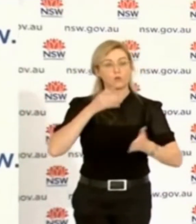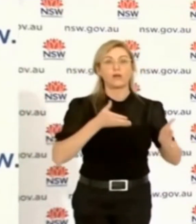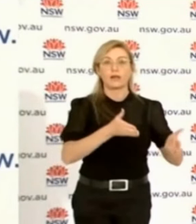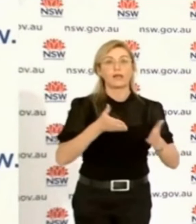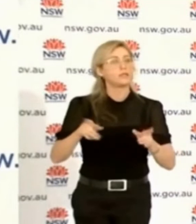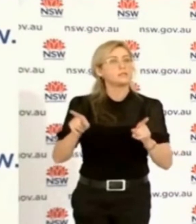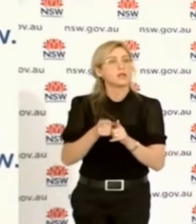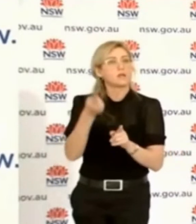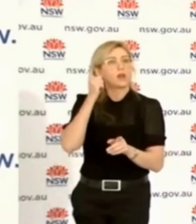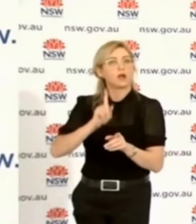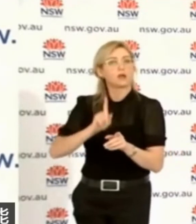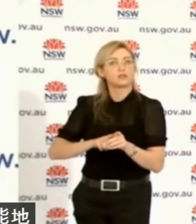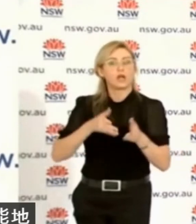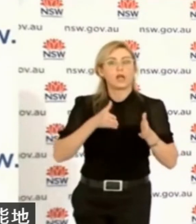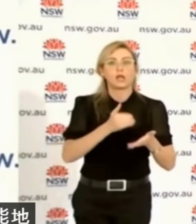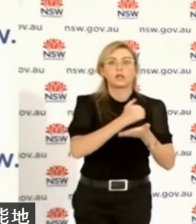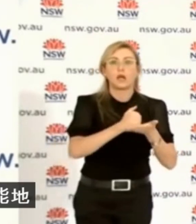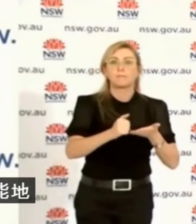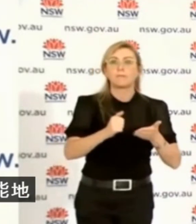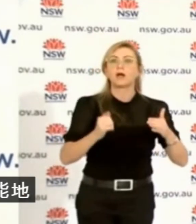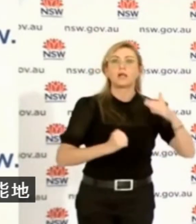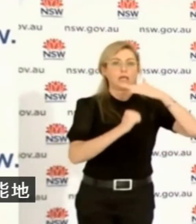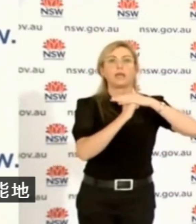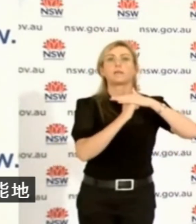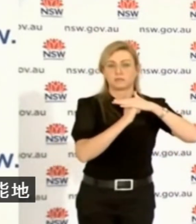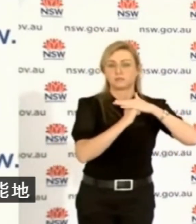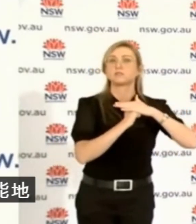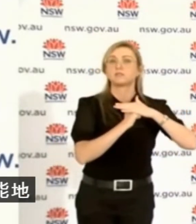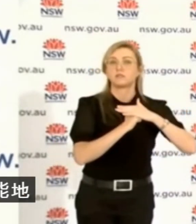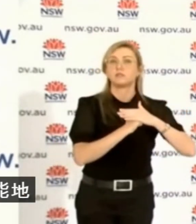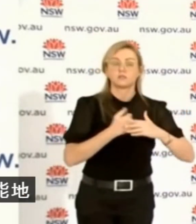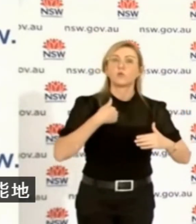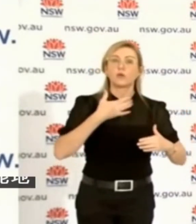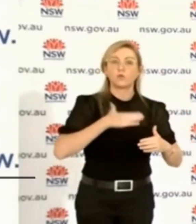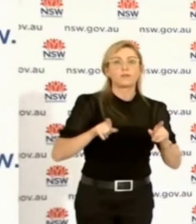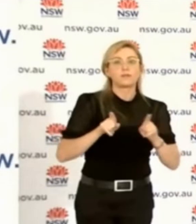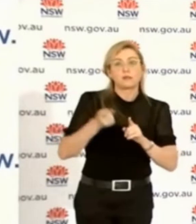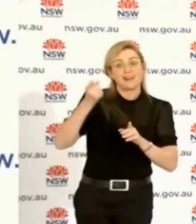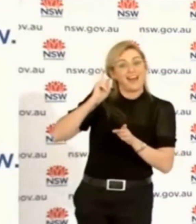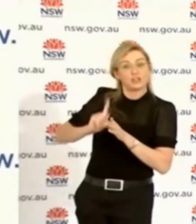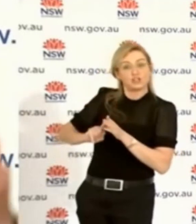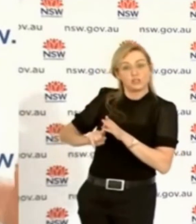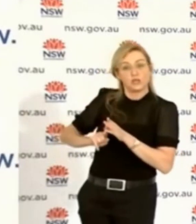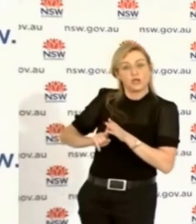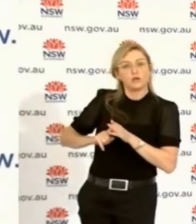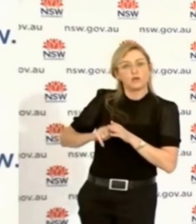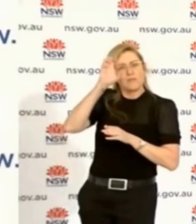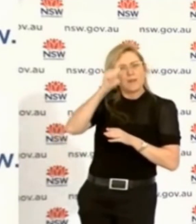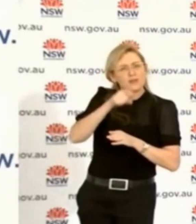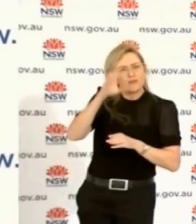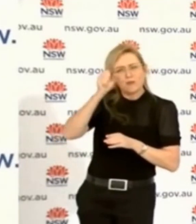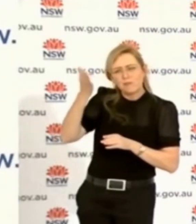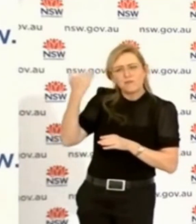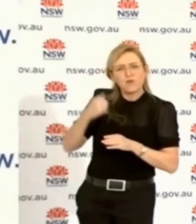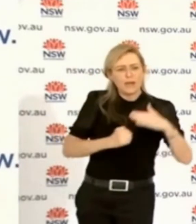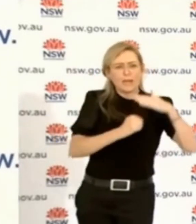year. We wanted to achieve as much consistency as we could, and I think if you look through